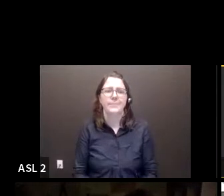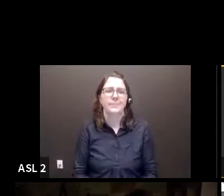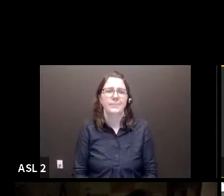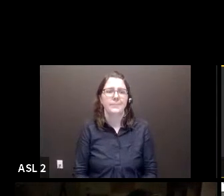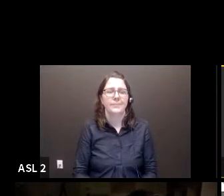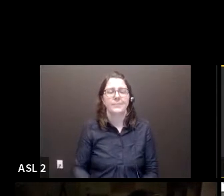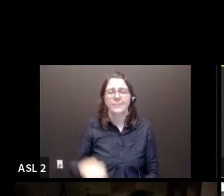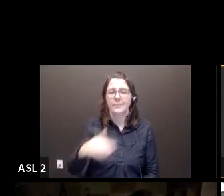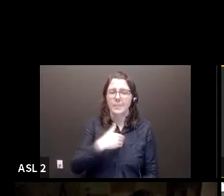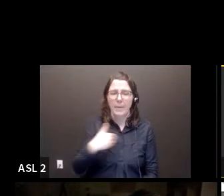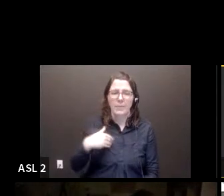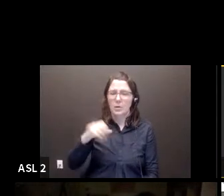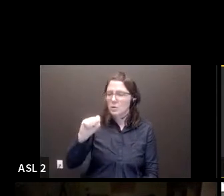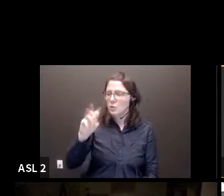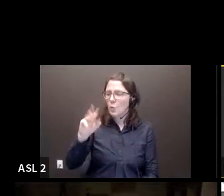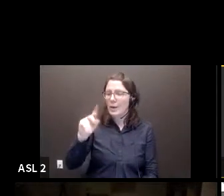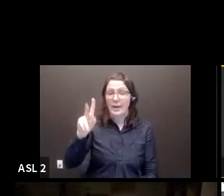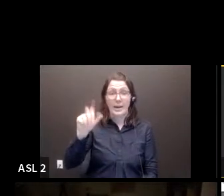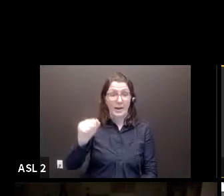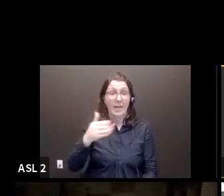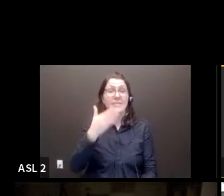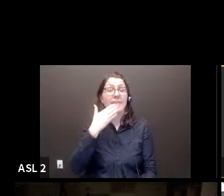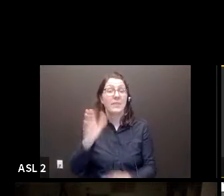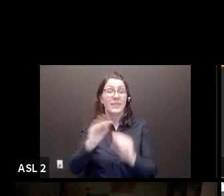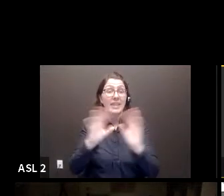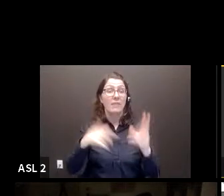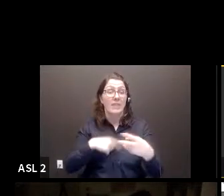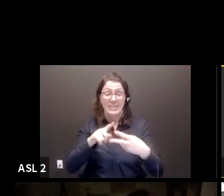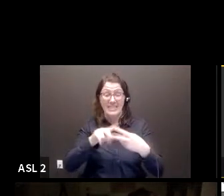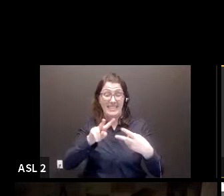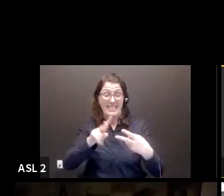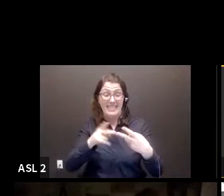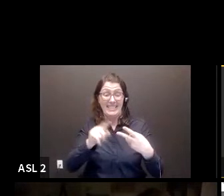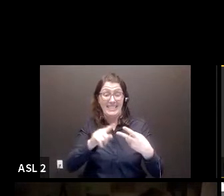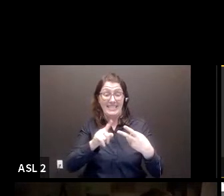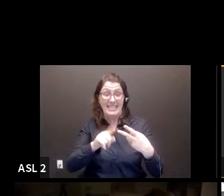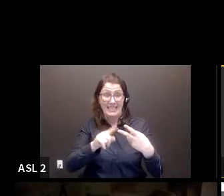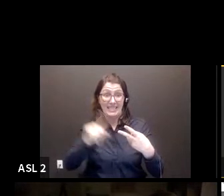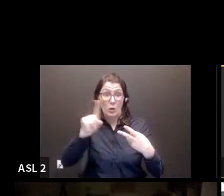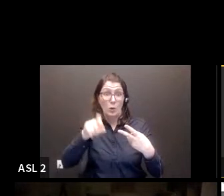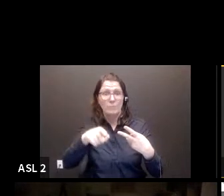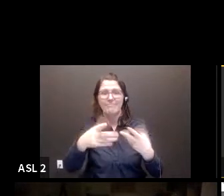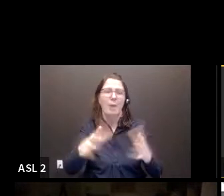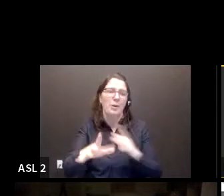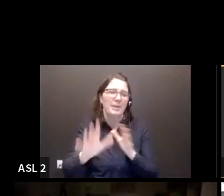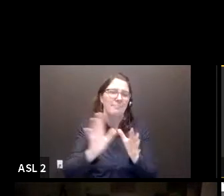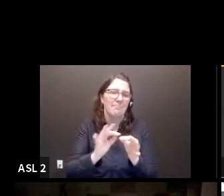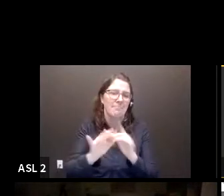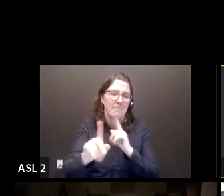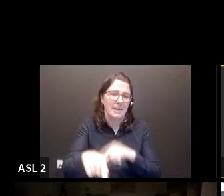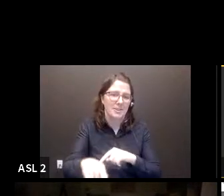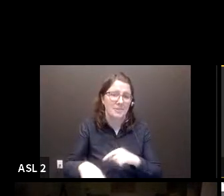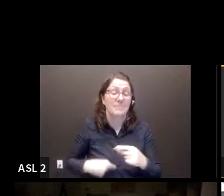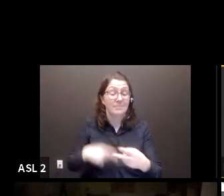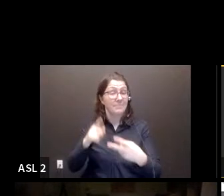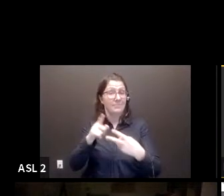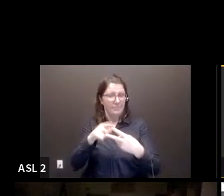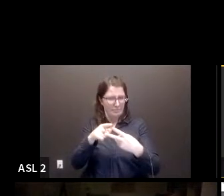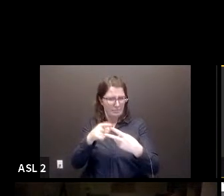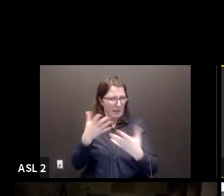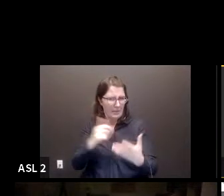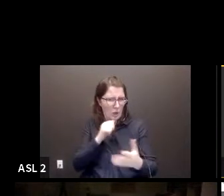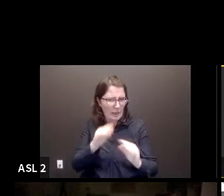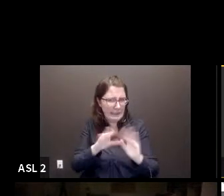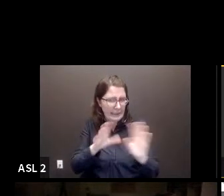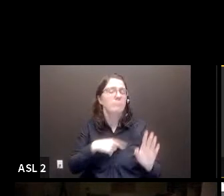thank you for that clarification that actually answered the second question i had for you but i did i guess it wasn't clear my first question i was more referring to the to